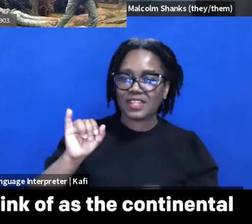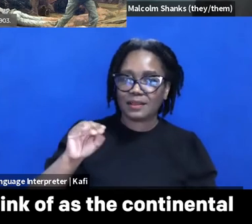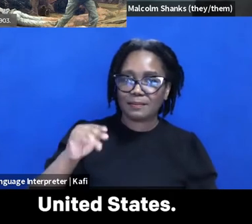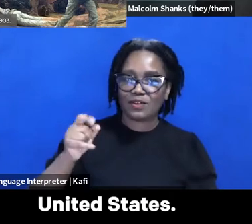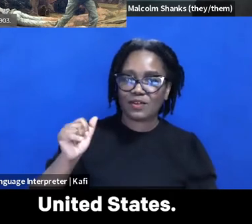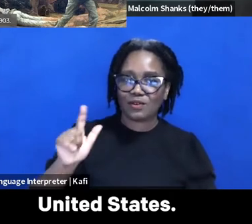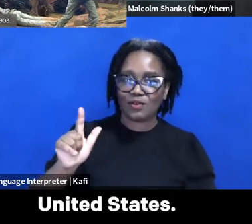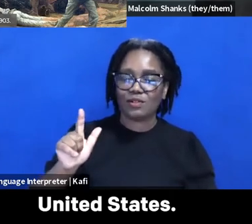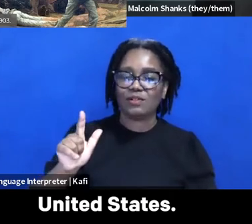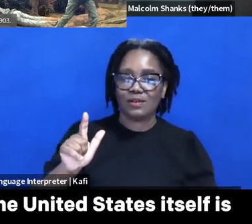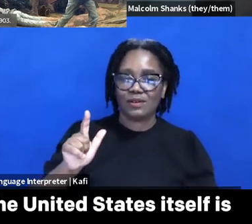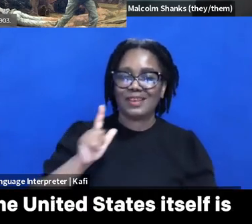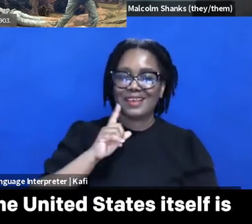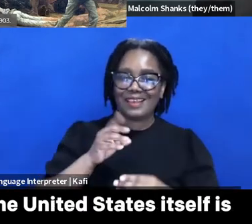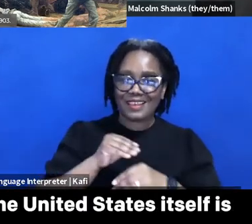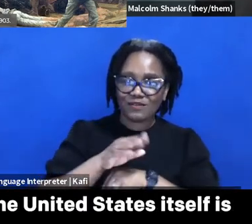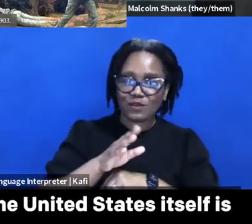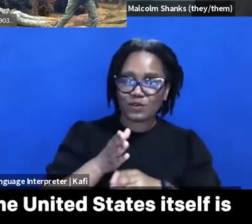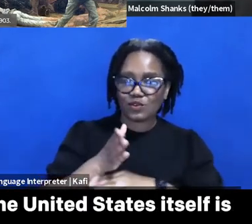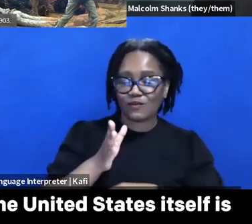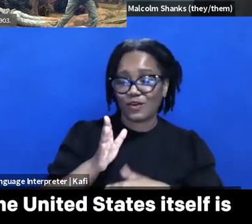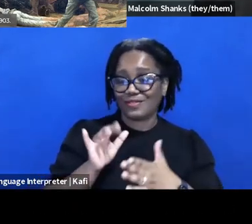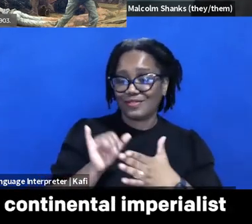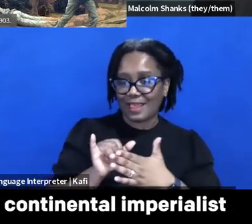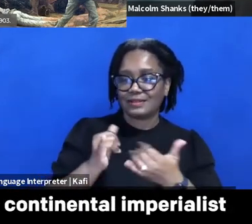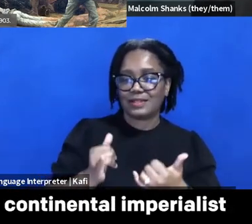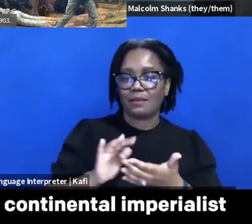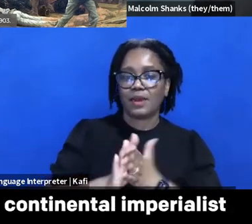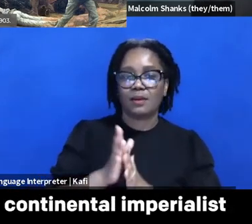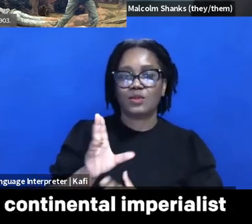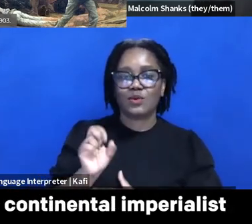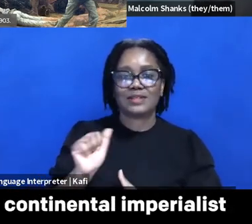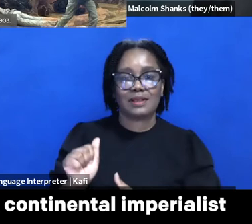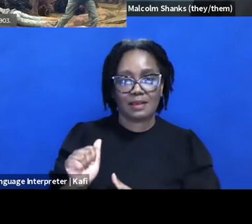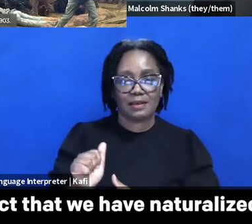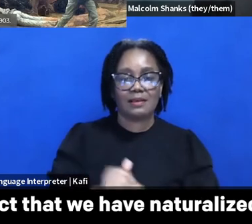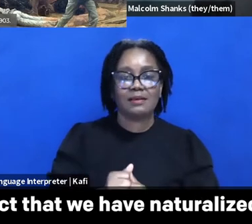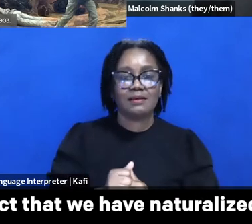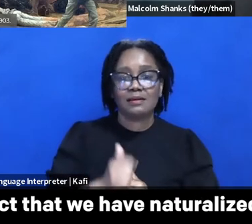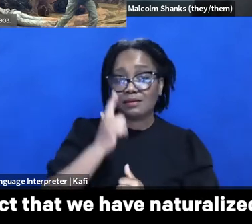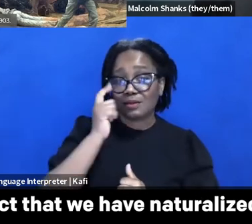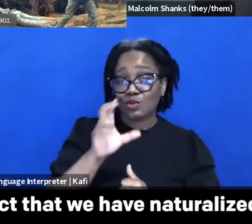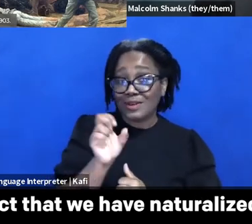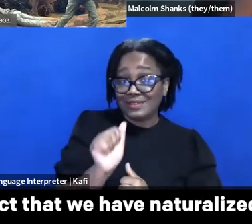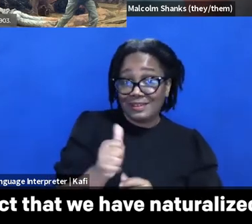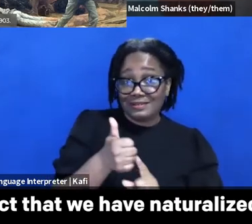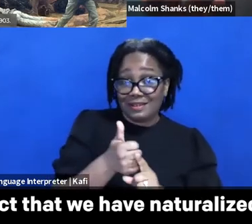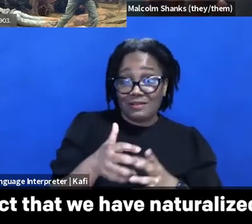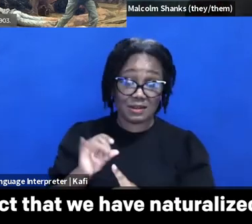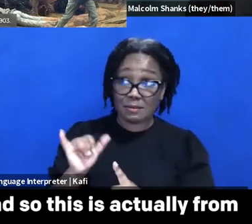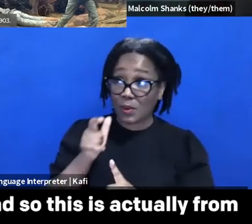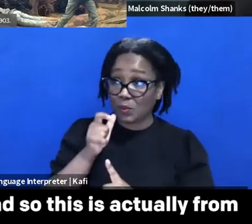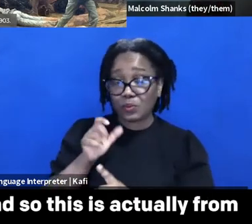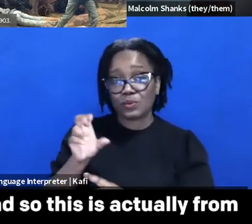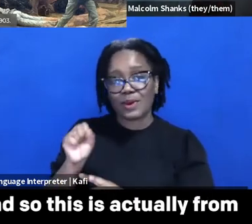continental United States. The United States itself is a continental imperialist project that we have